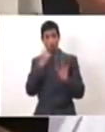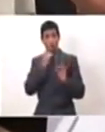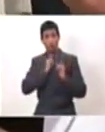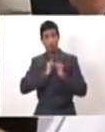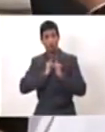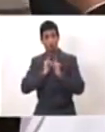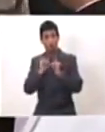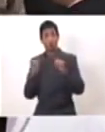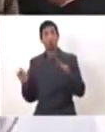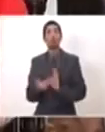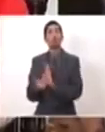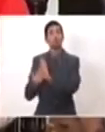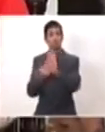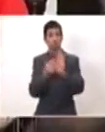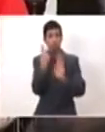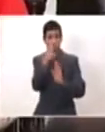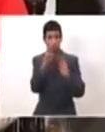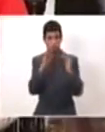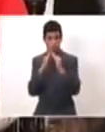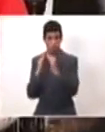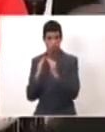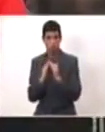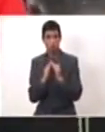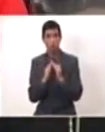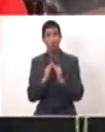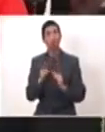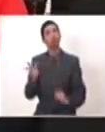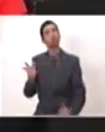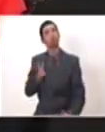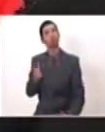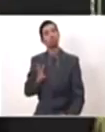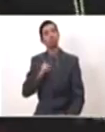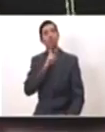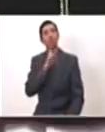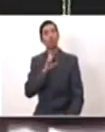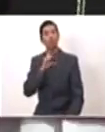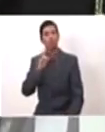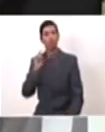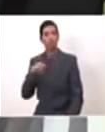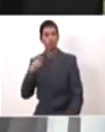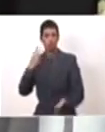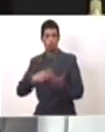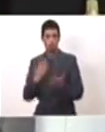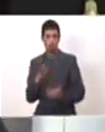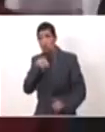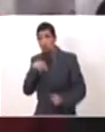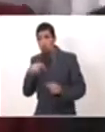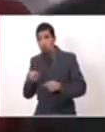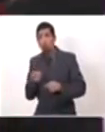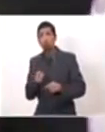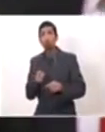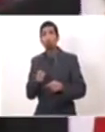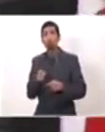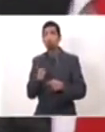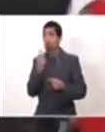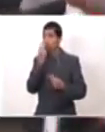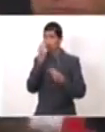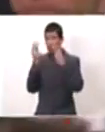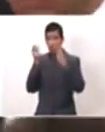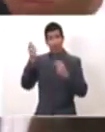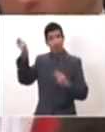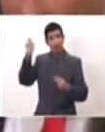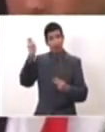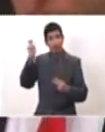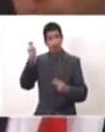transmission that we have made in the solemn TDEU ecumenical 2015. We will see the campanadas,